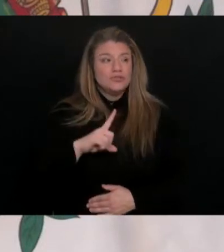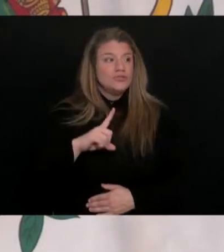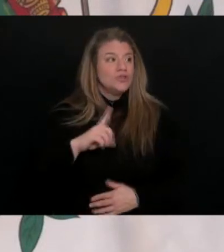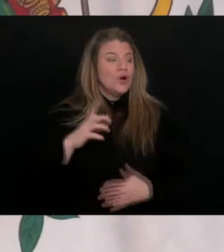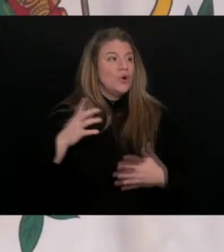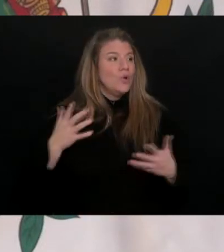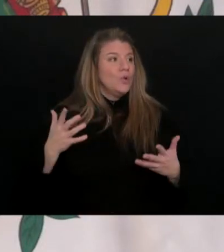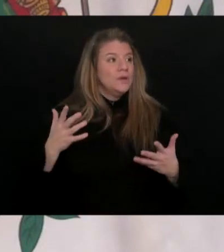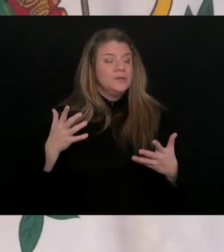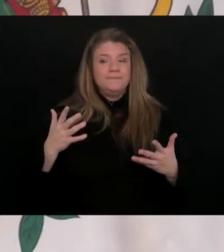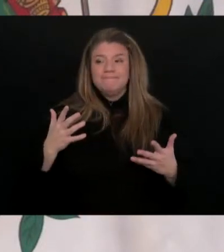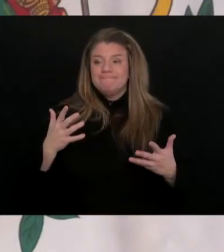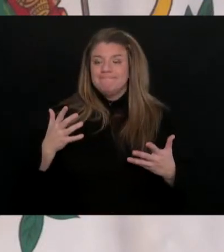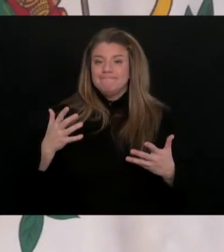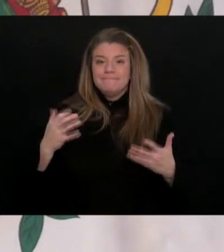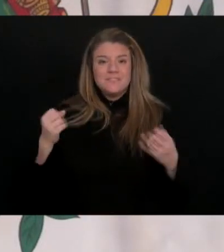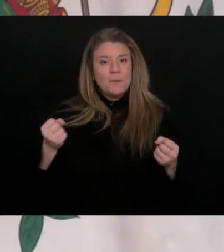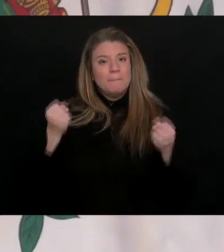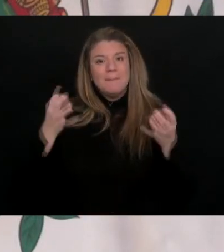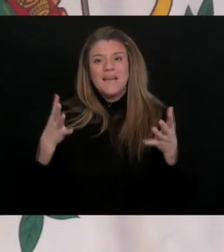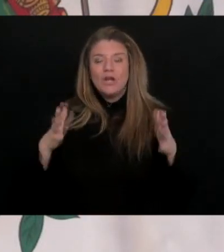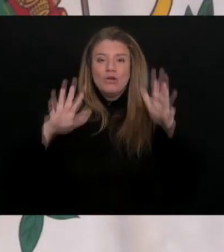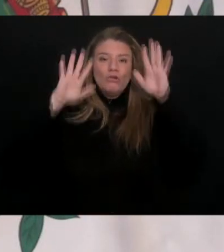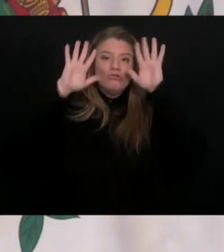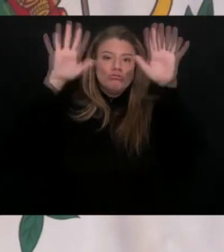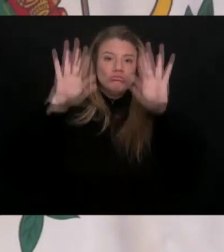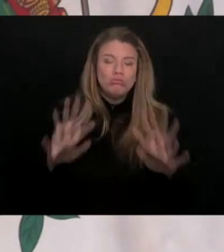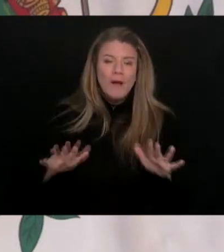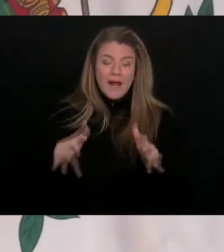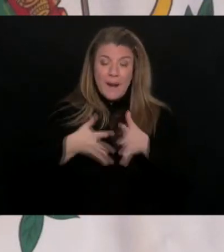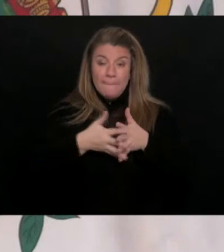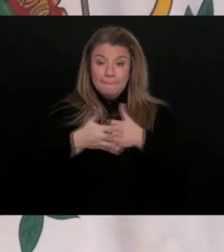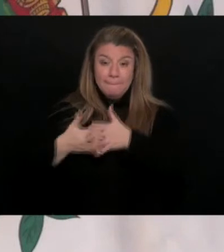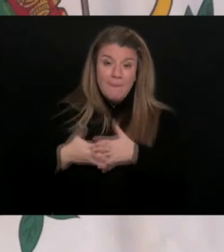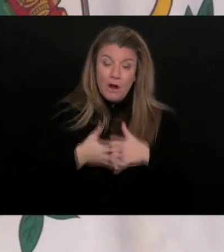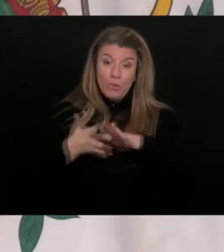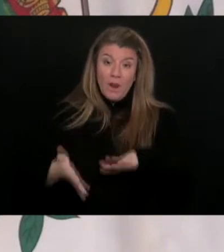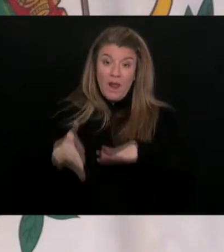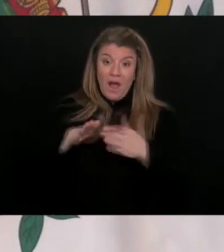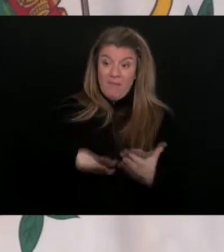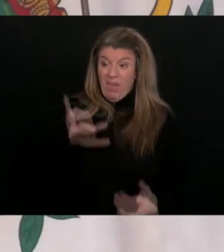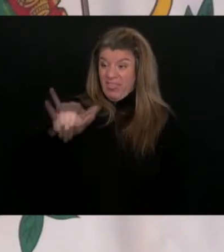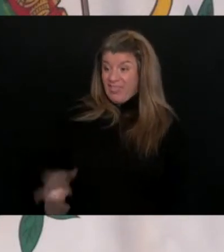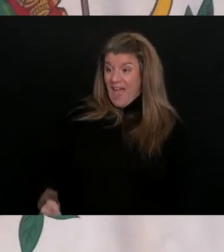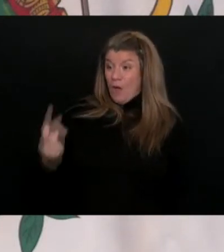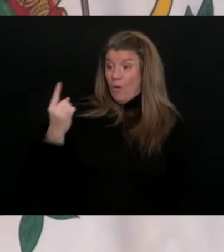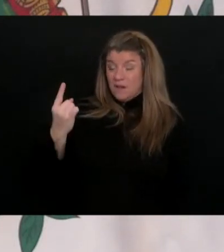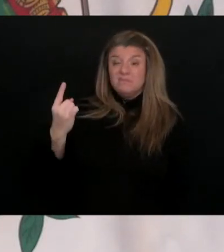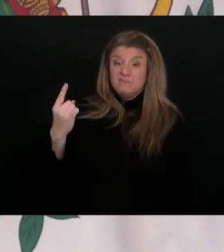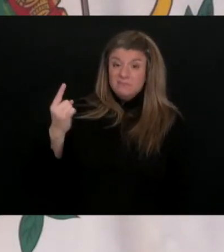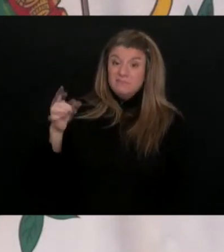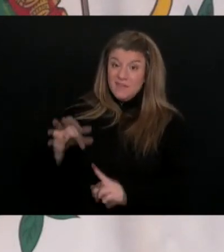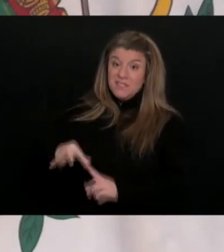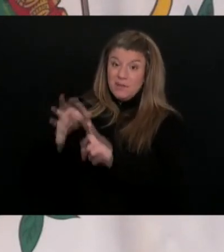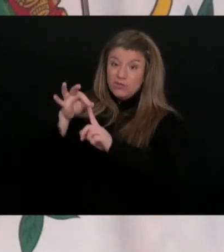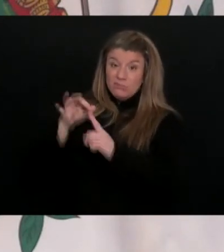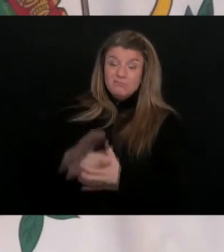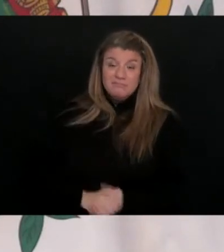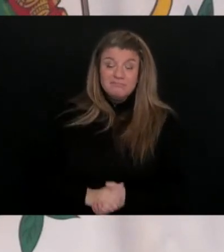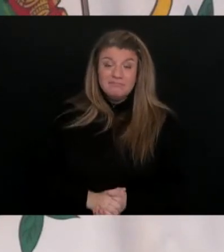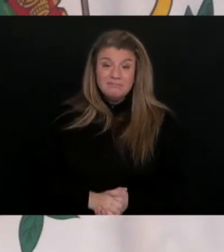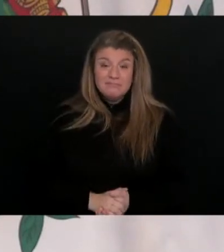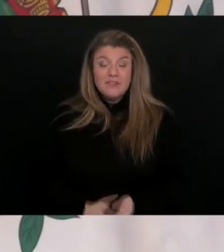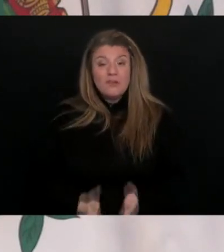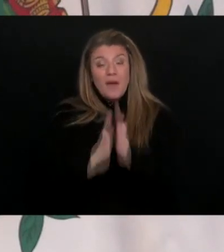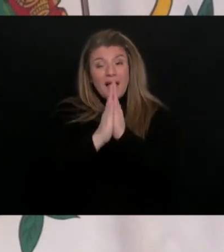So many great Americans we've lost, but this is one special man right here. So I ask you